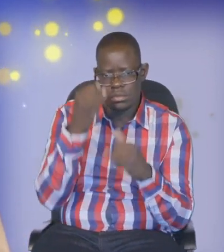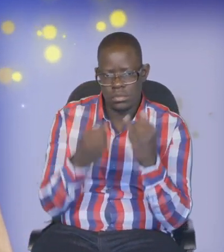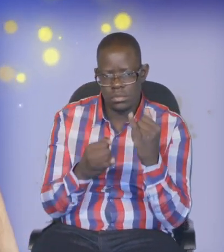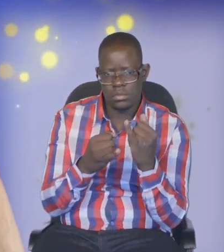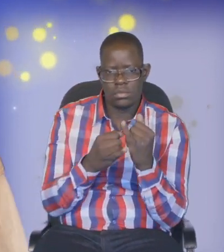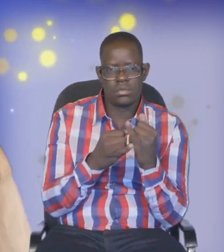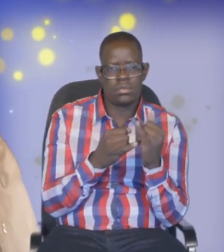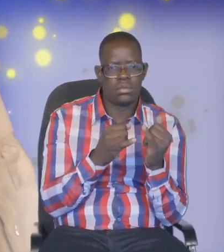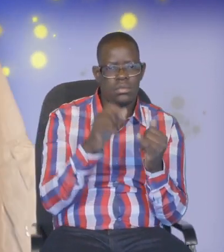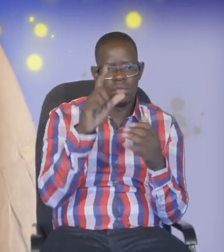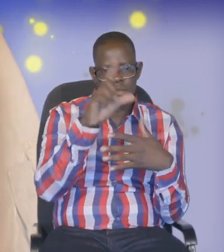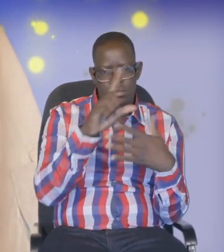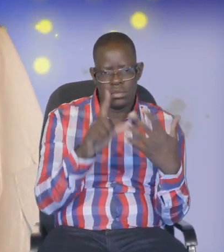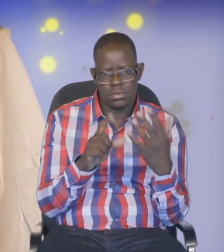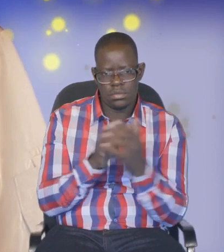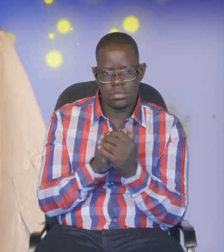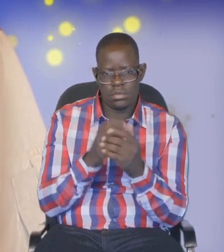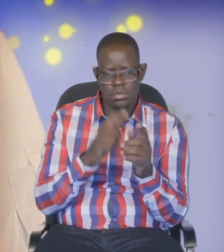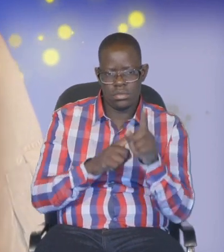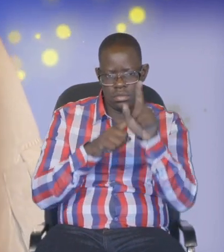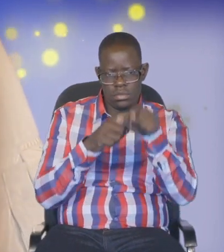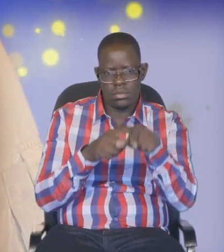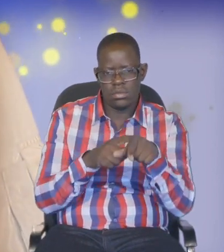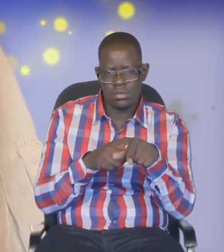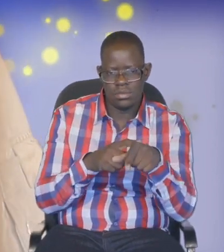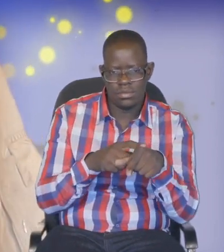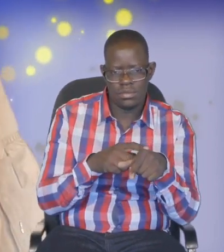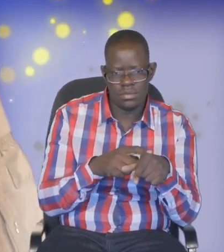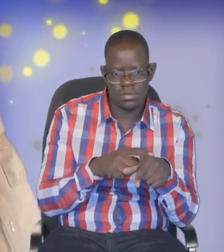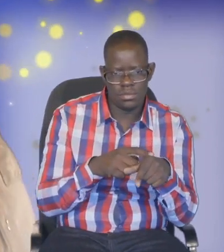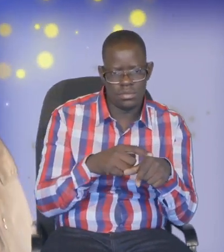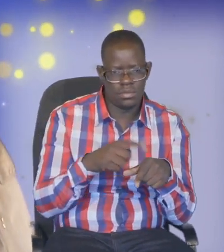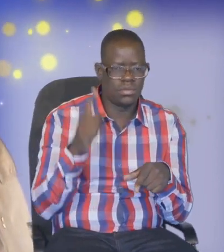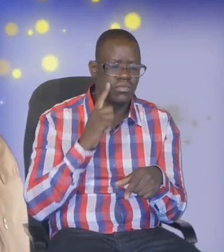today's lesson. The topic on the next lesson in the series is on the